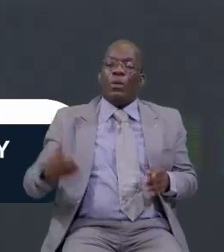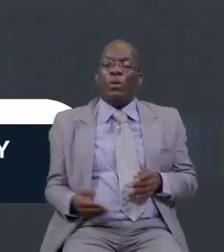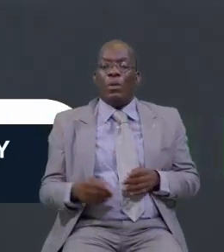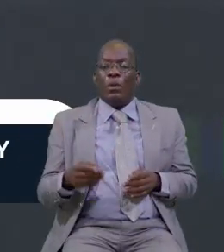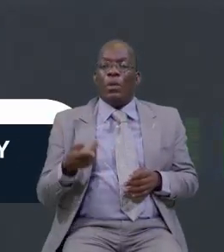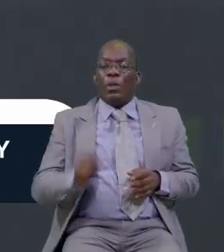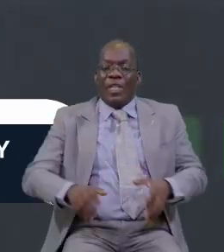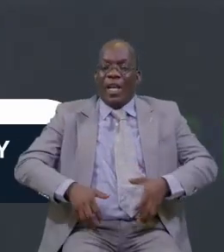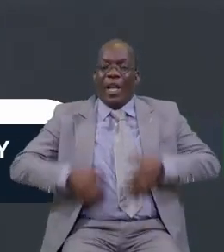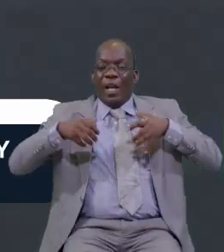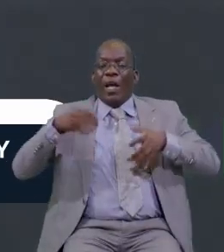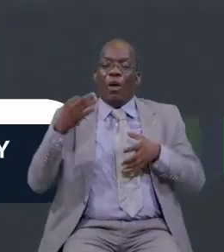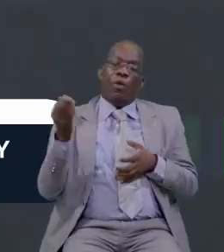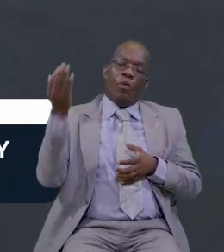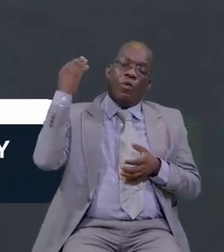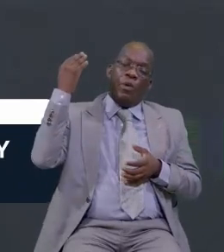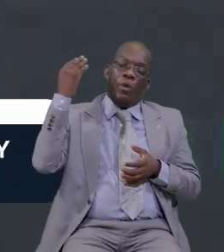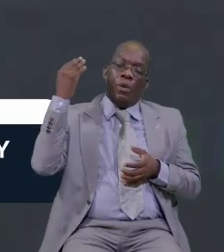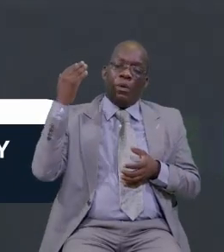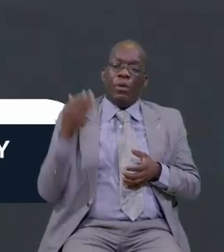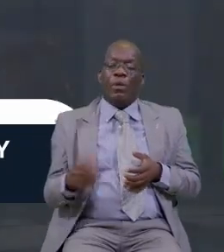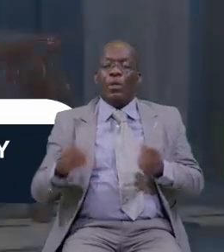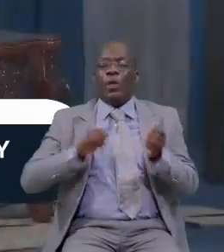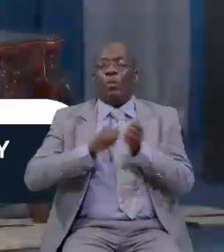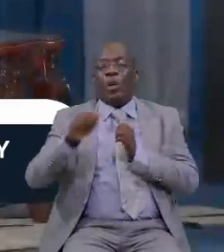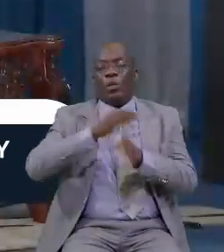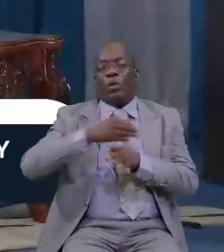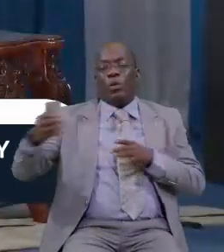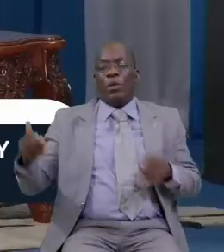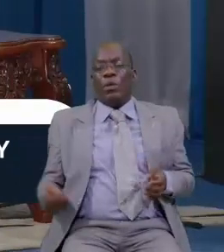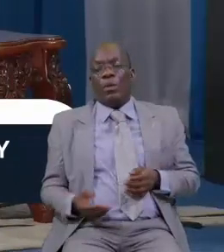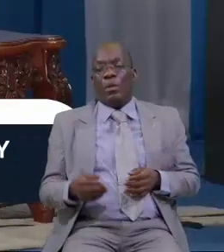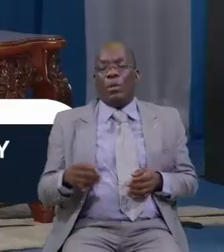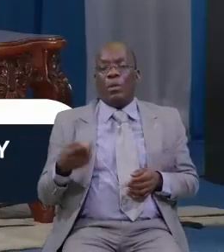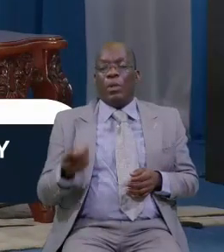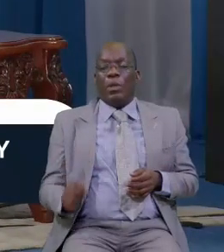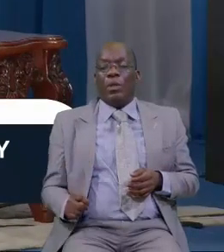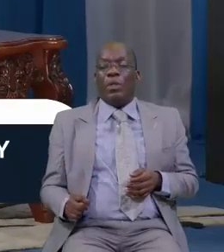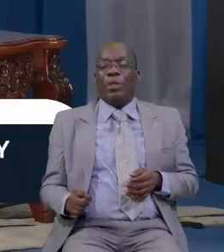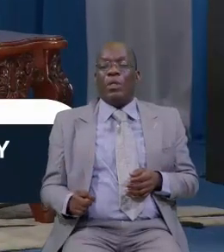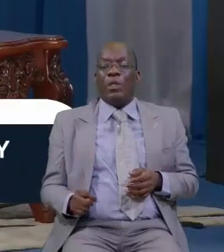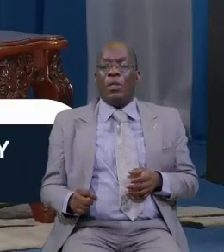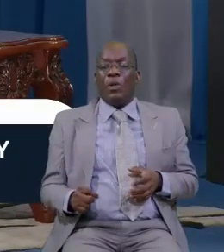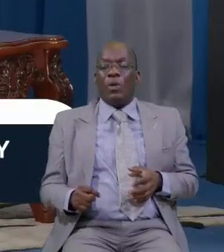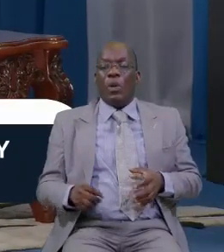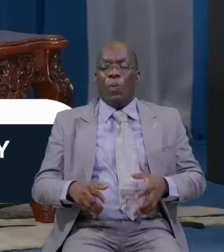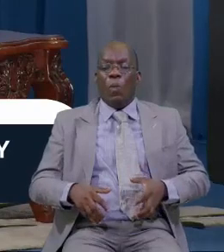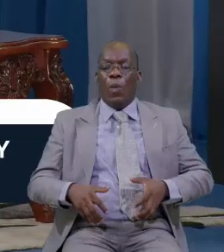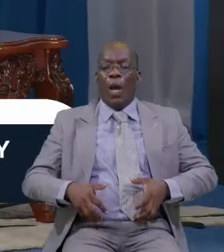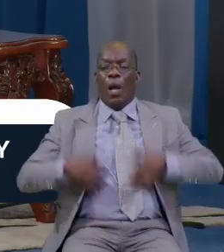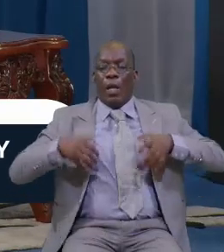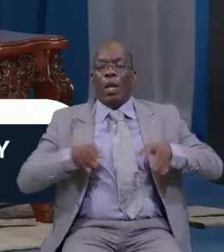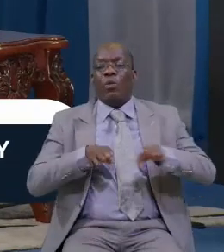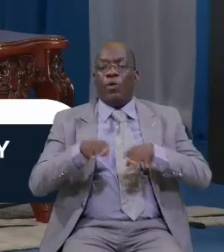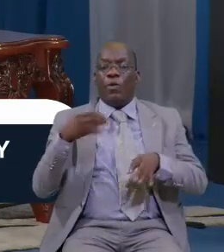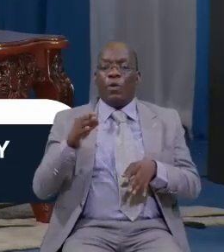the past passed away. The aggressiveness of the past